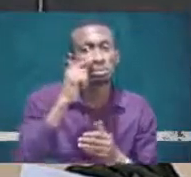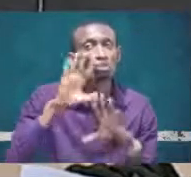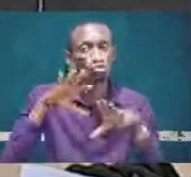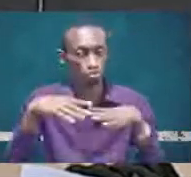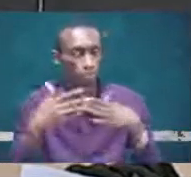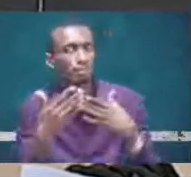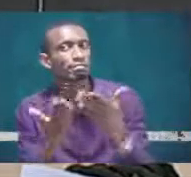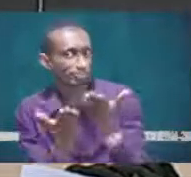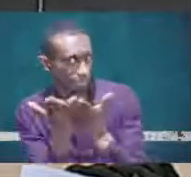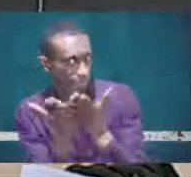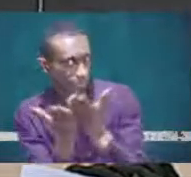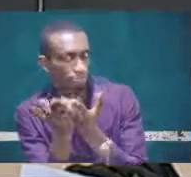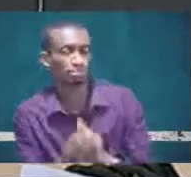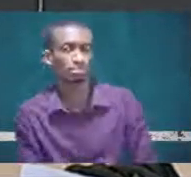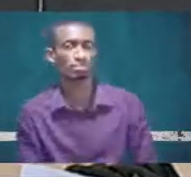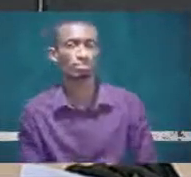Money